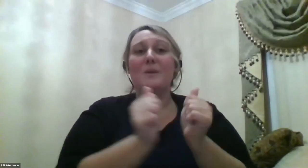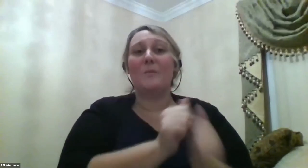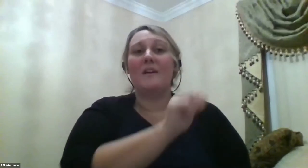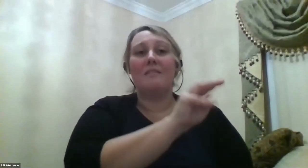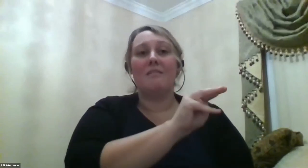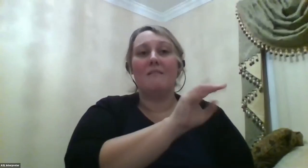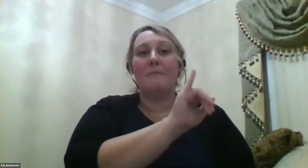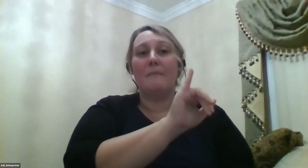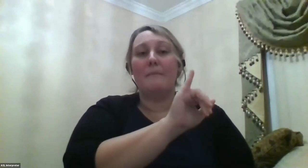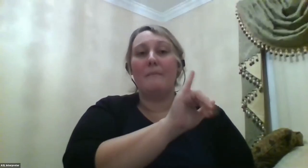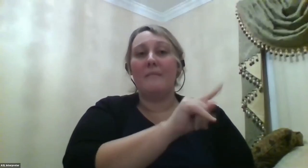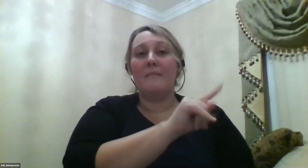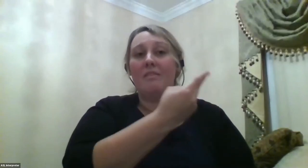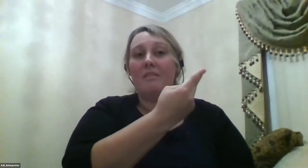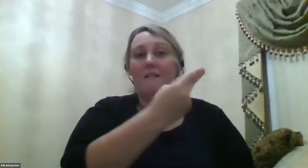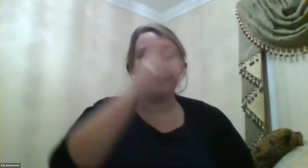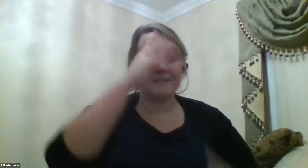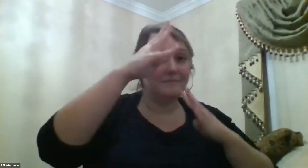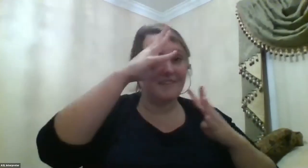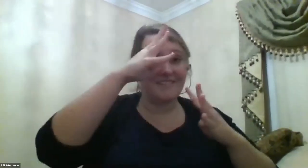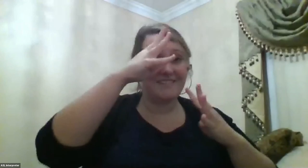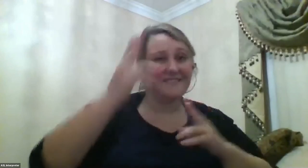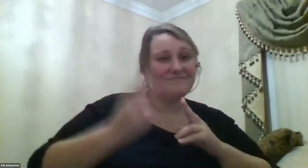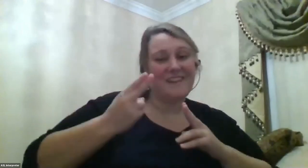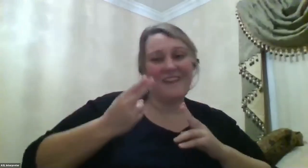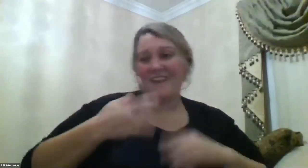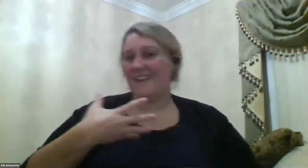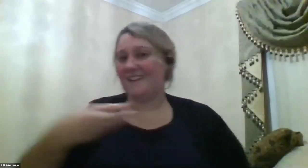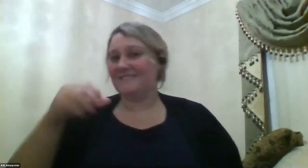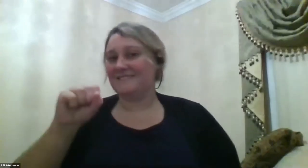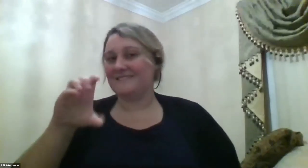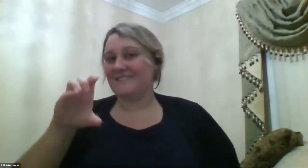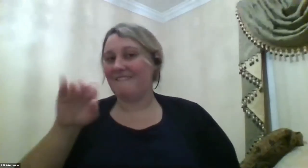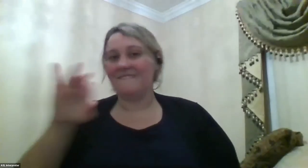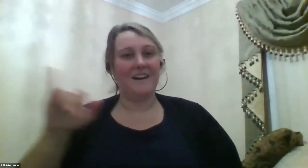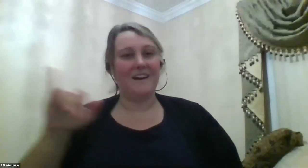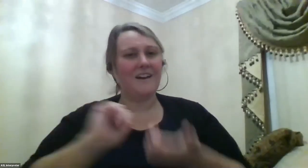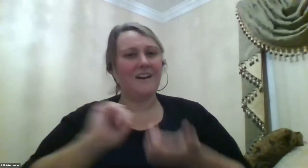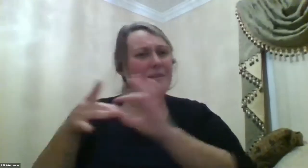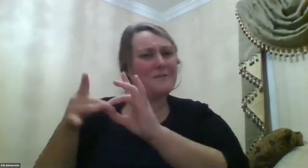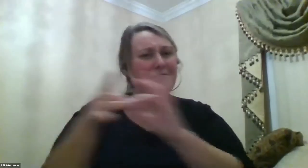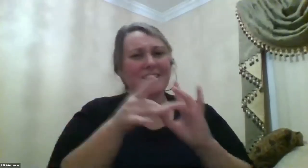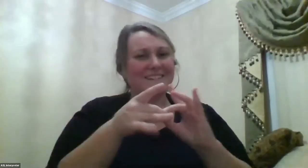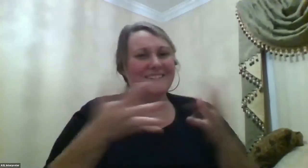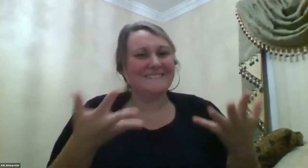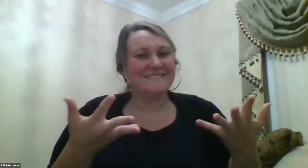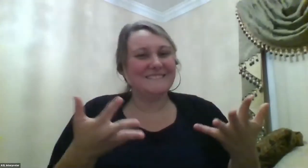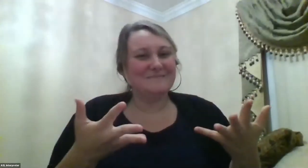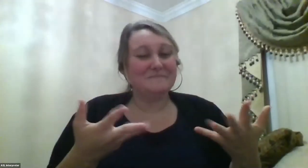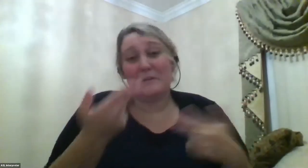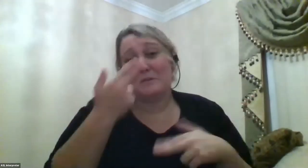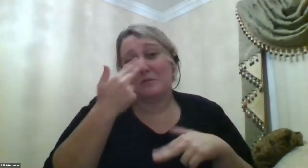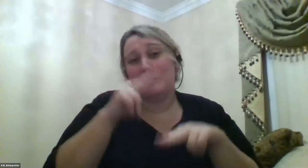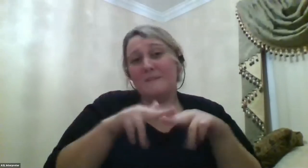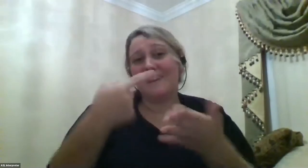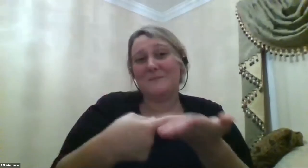mythology come from? Um, but it could just be fun to talk about your literary interests. Yeah. Um, so I